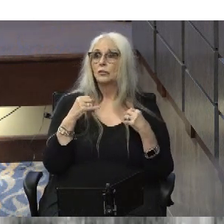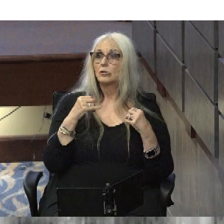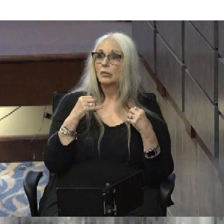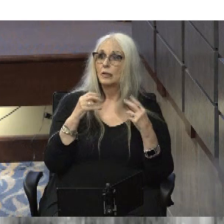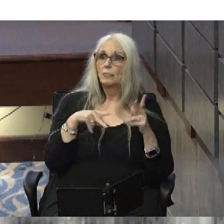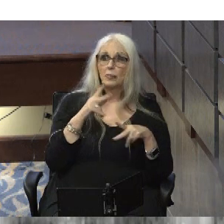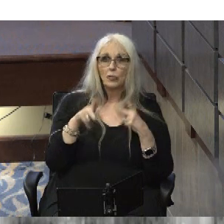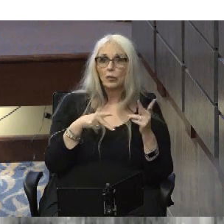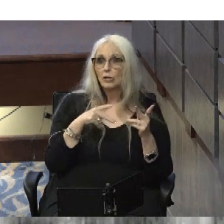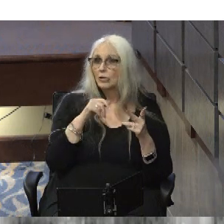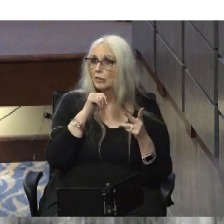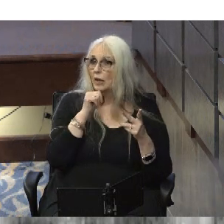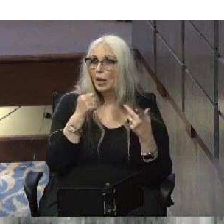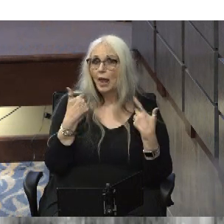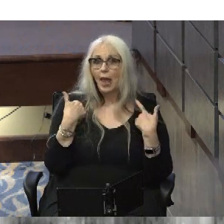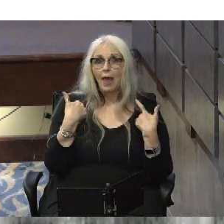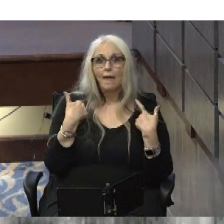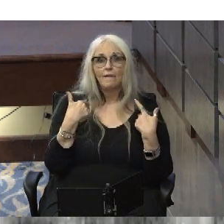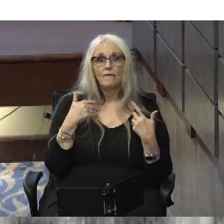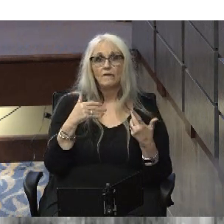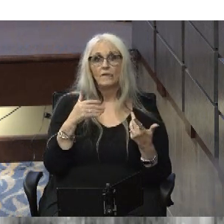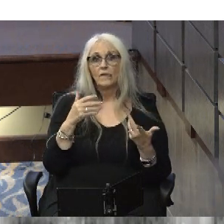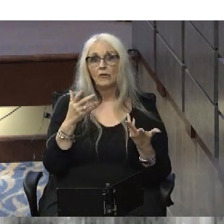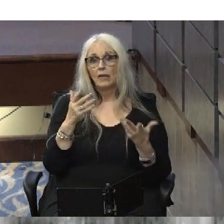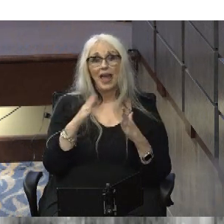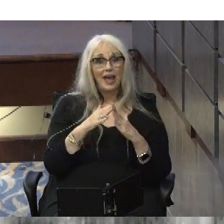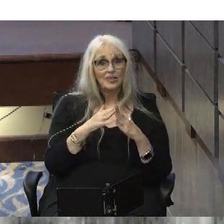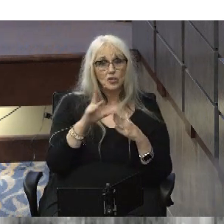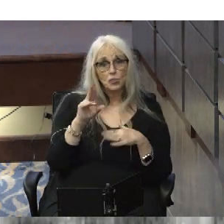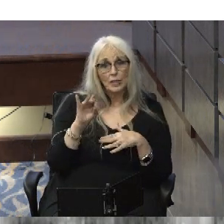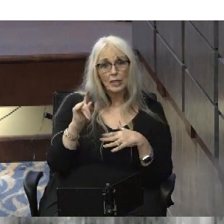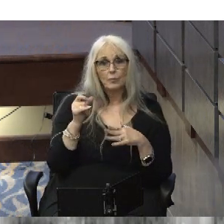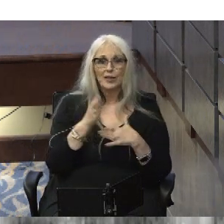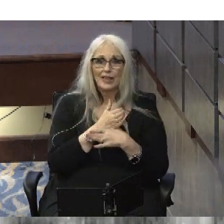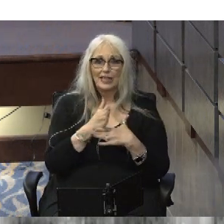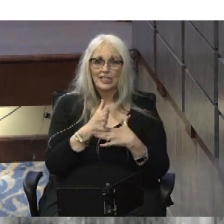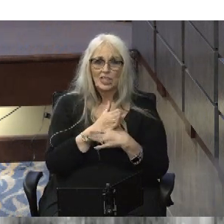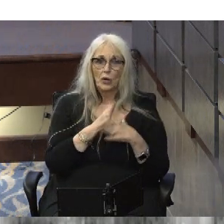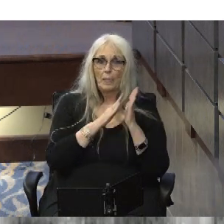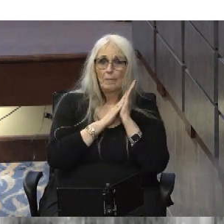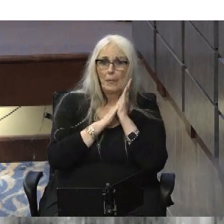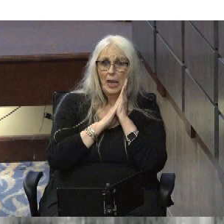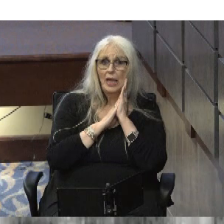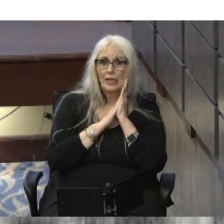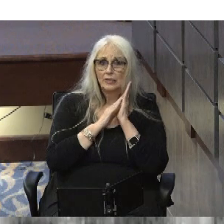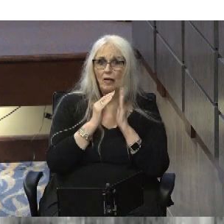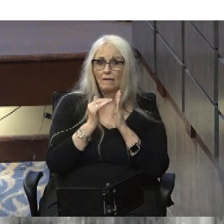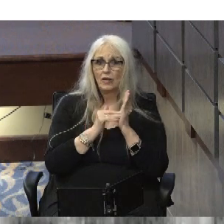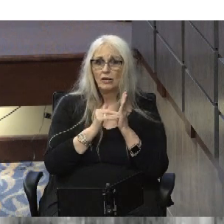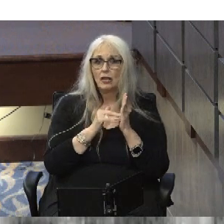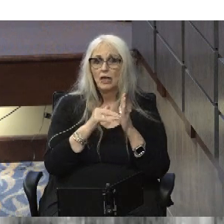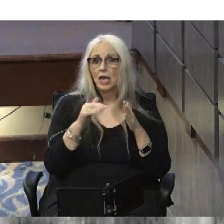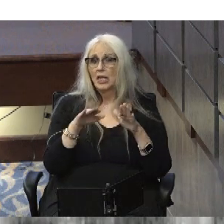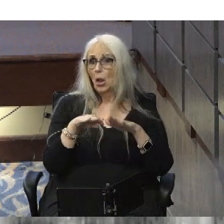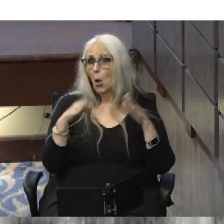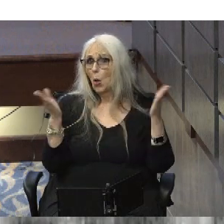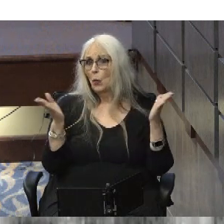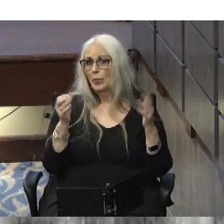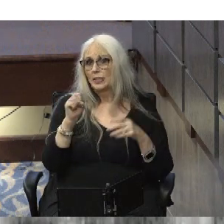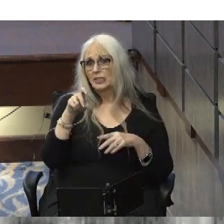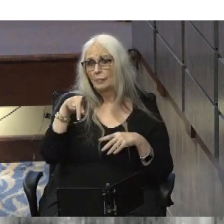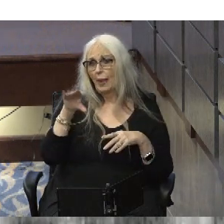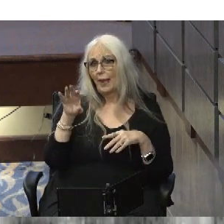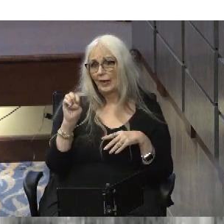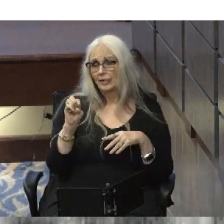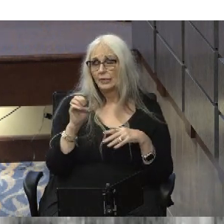have complete independent non-congregate housing units, but they're sharing beds in a lot of instances in an open space. We have